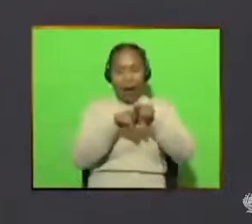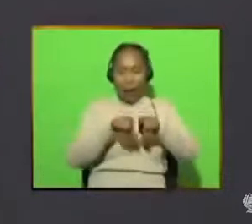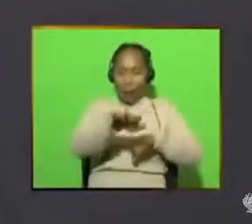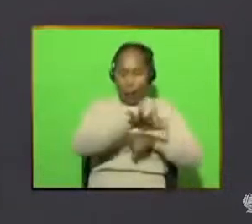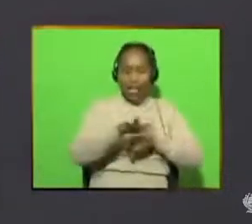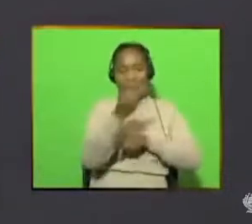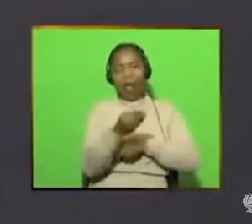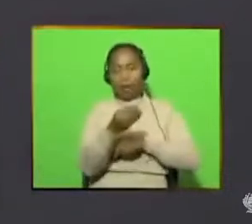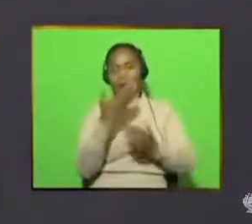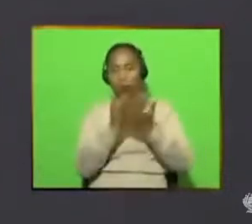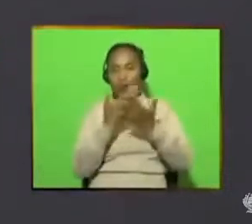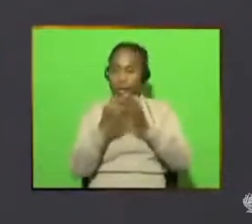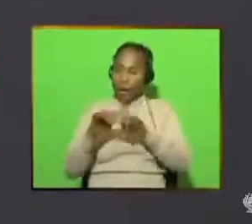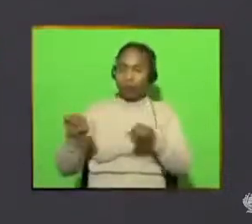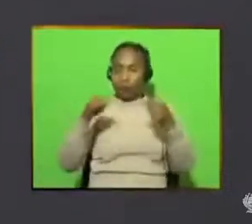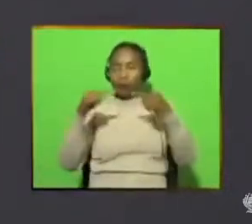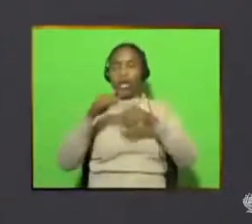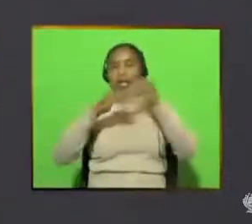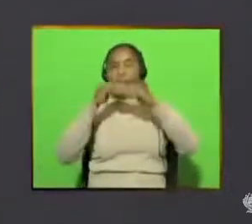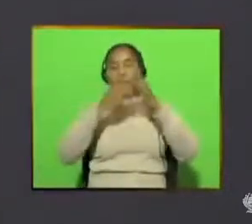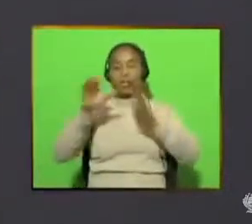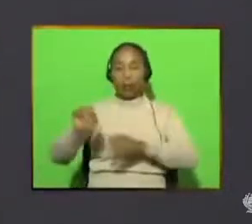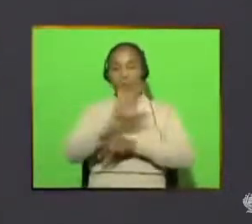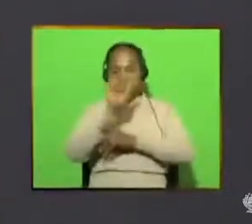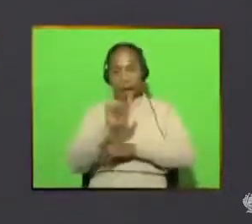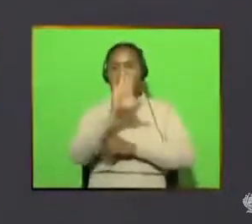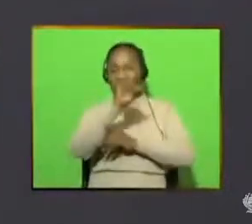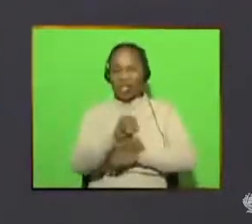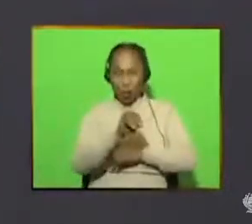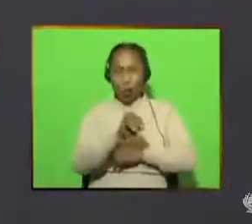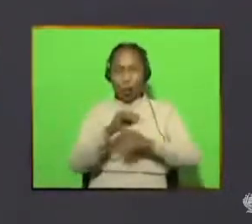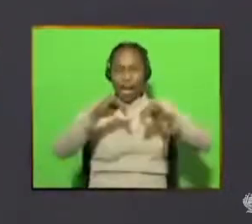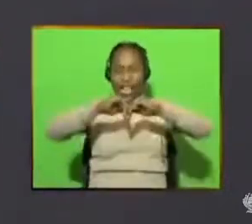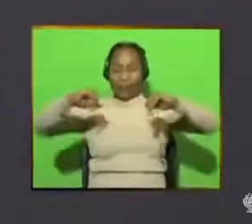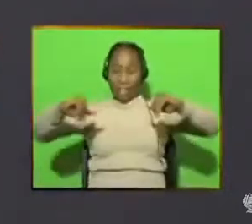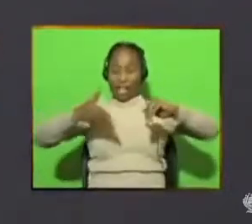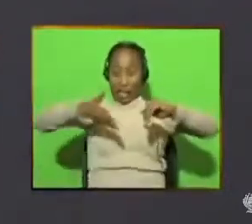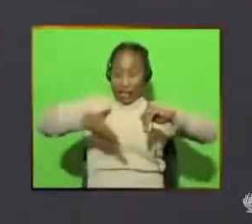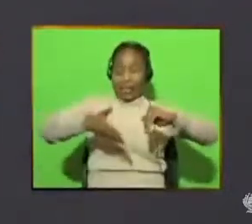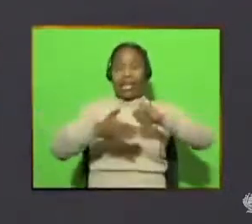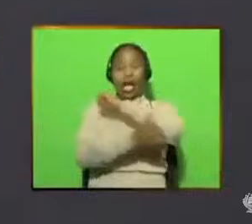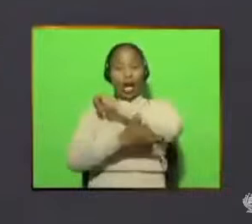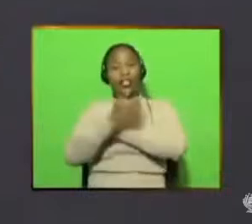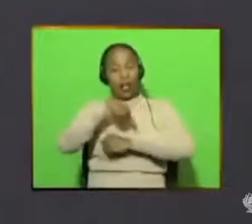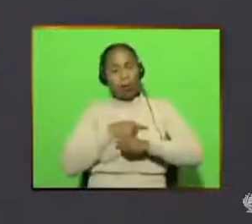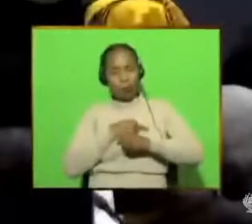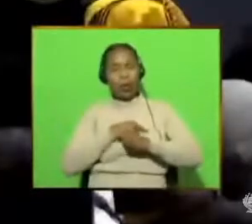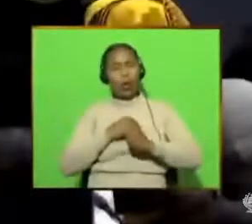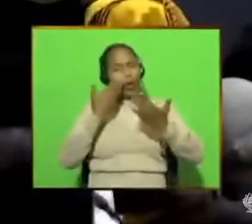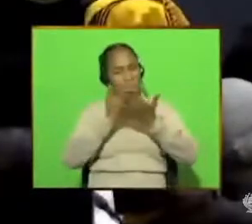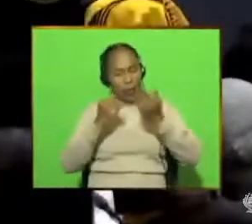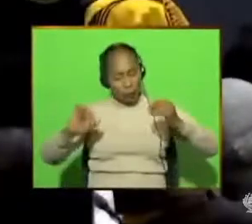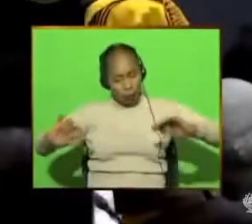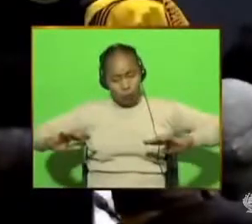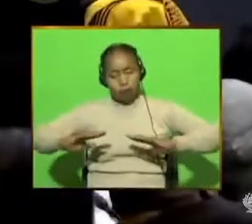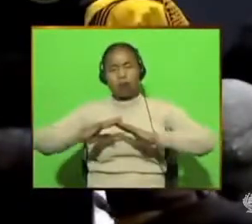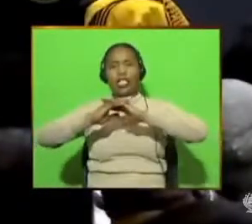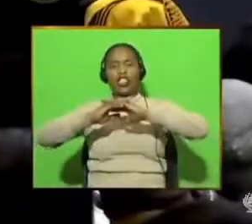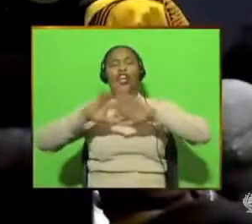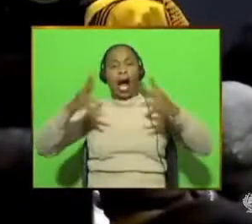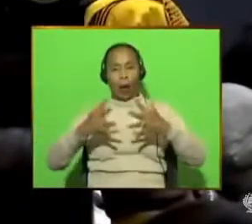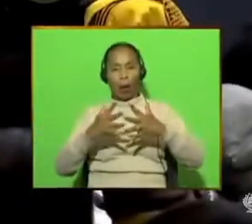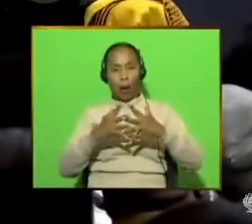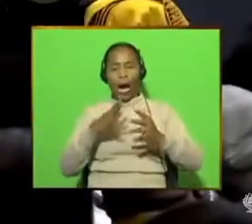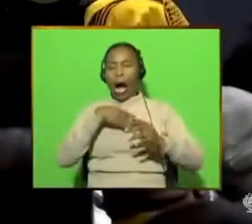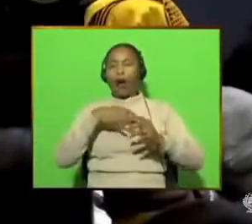asks us the question to say where there are divisions in our country, we will pull together to build a united South Africa. I wish you well in that